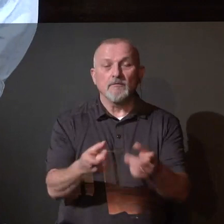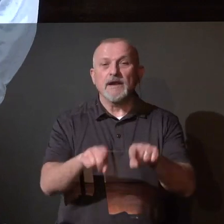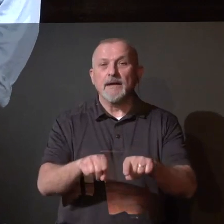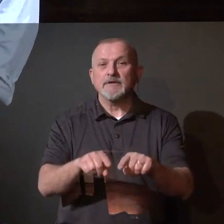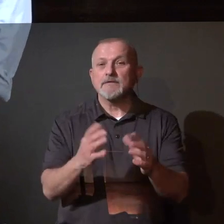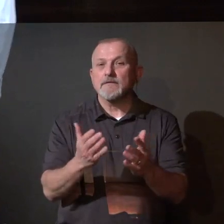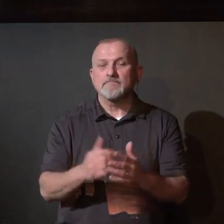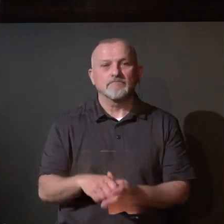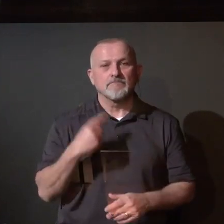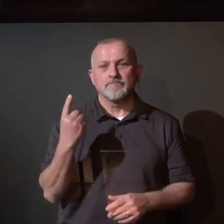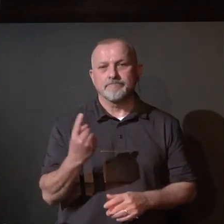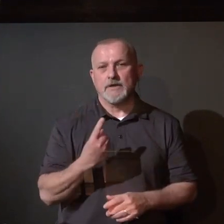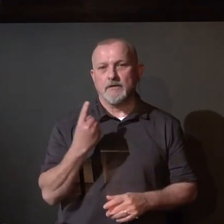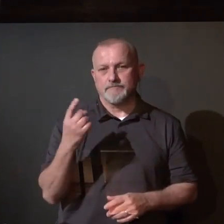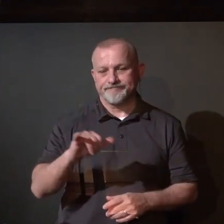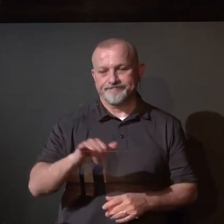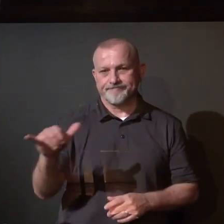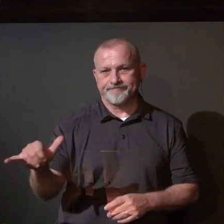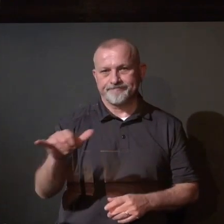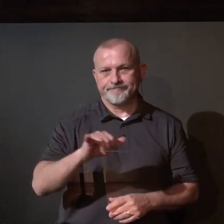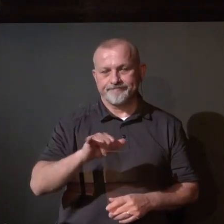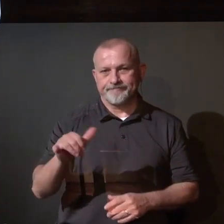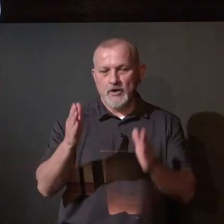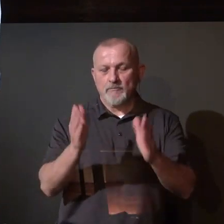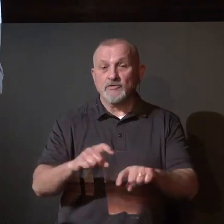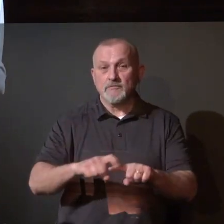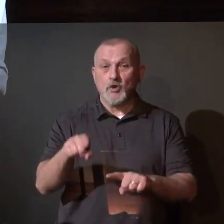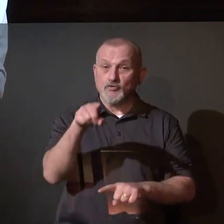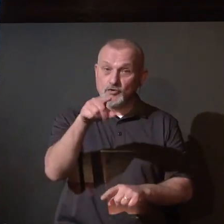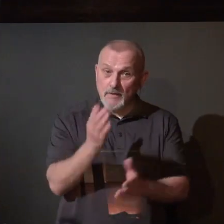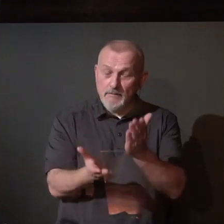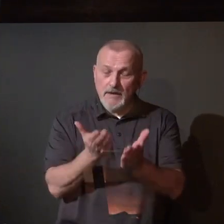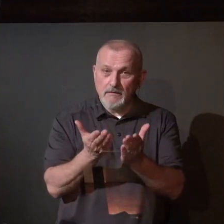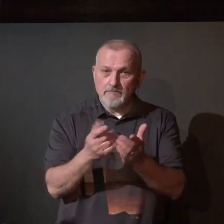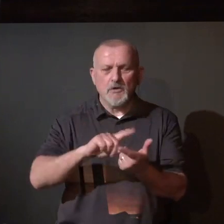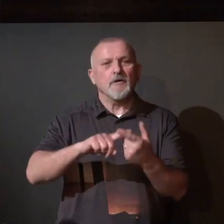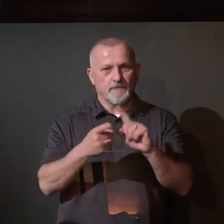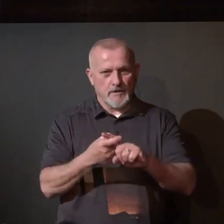Here's what happens all the time. We have somebody call you.